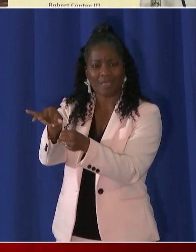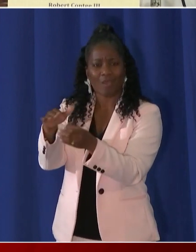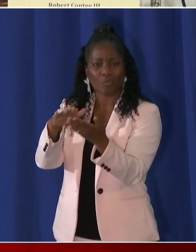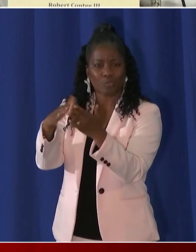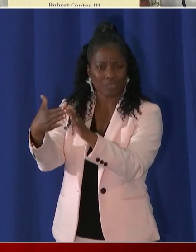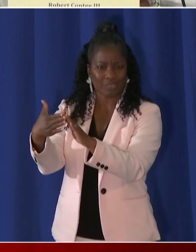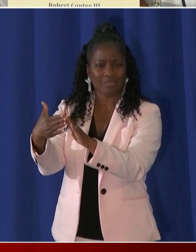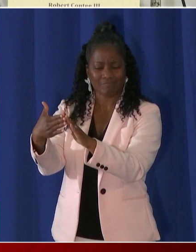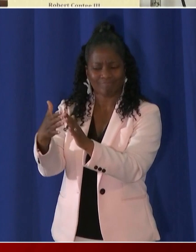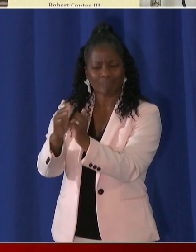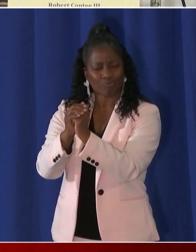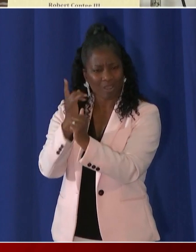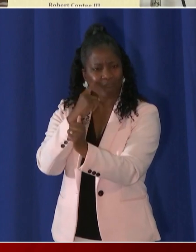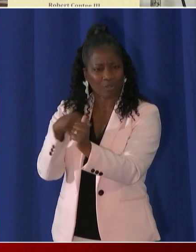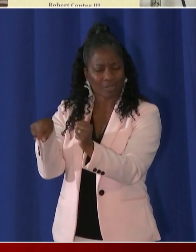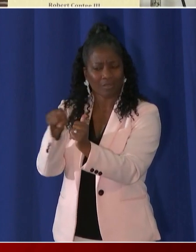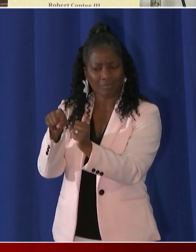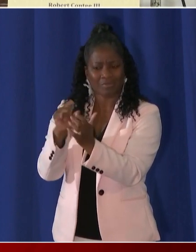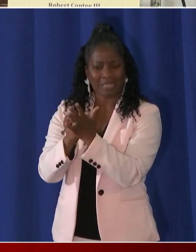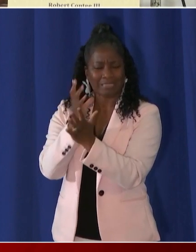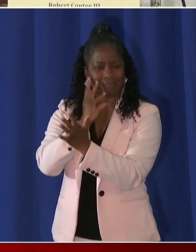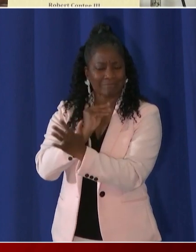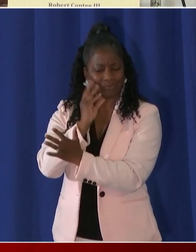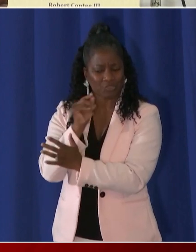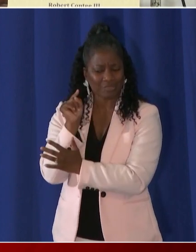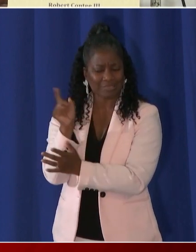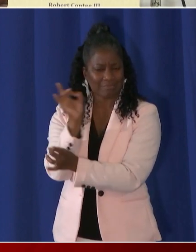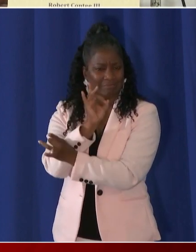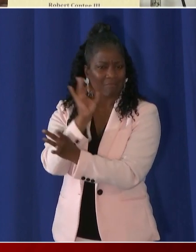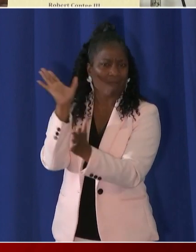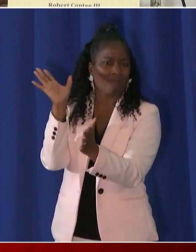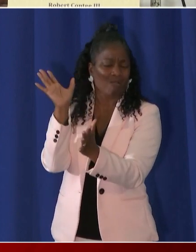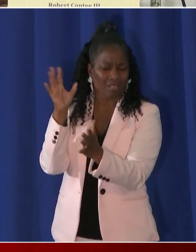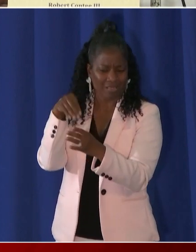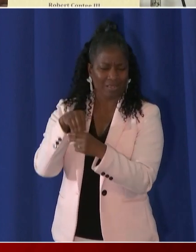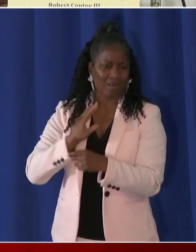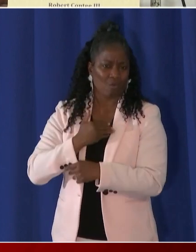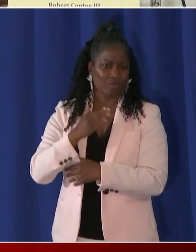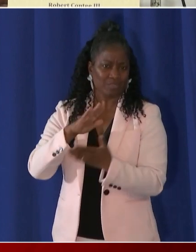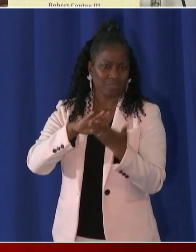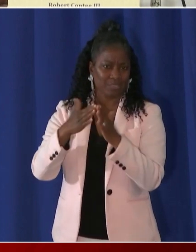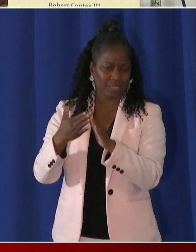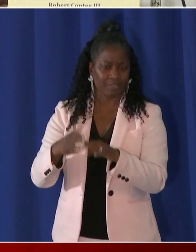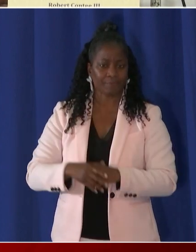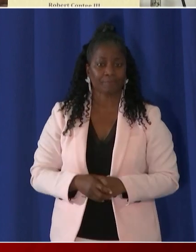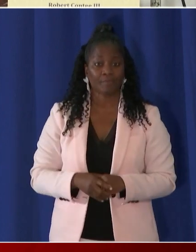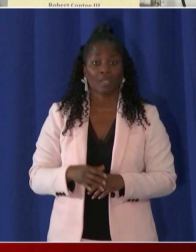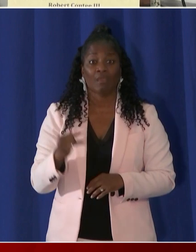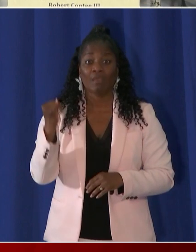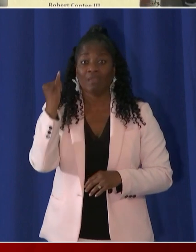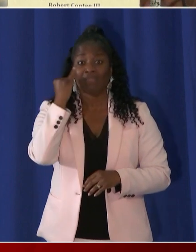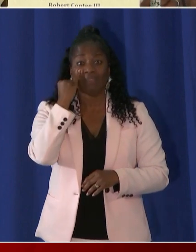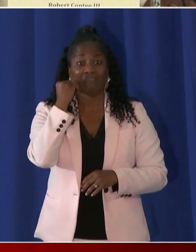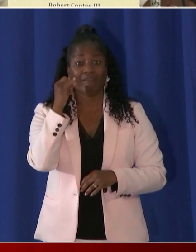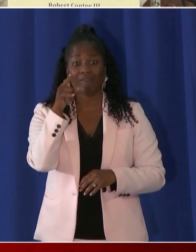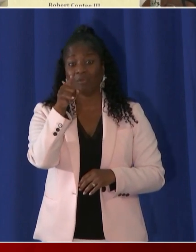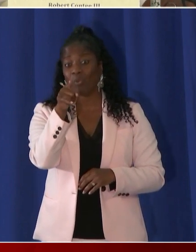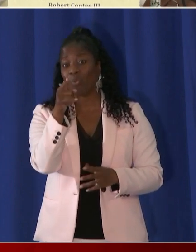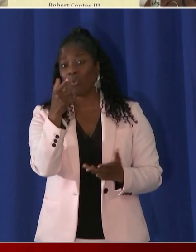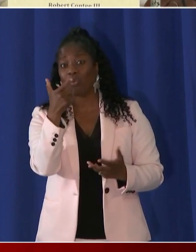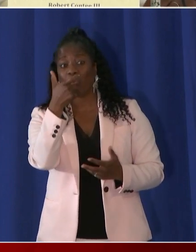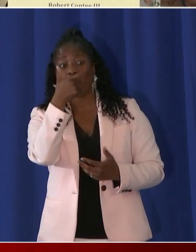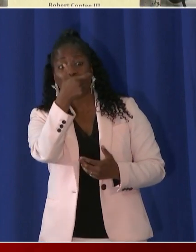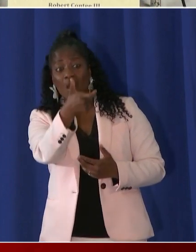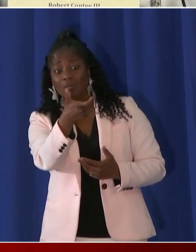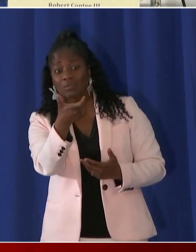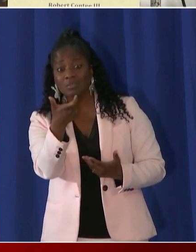whole as they went through this experience, and for our city. If you were watching the